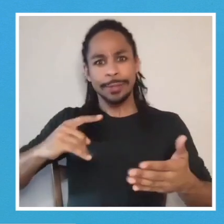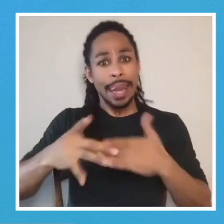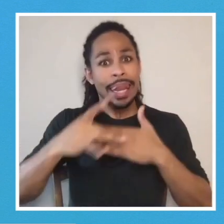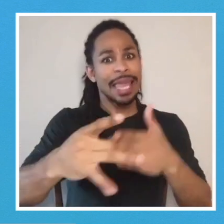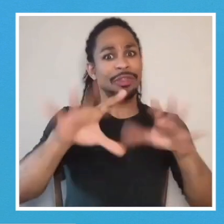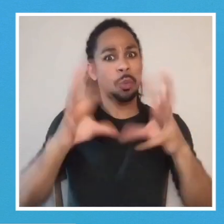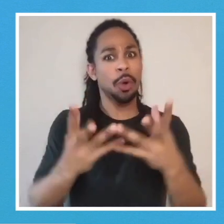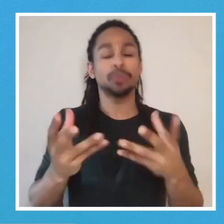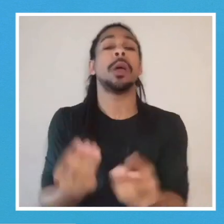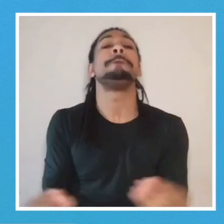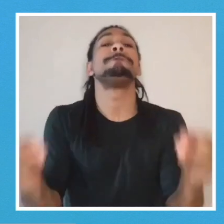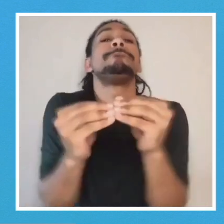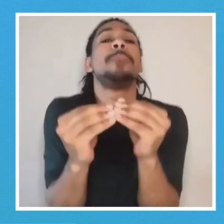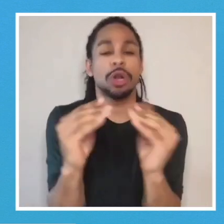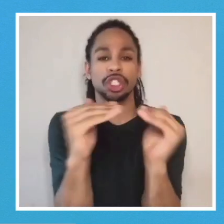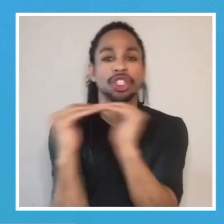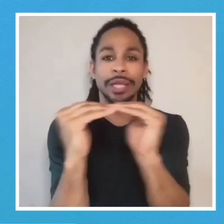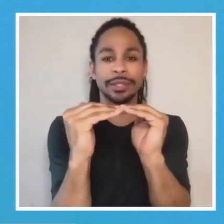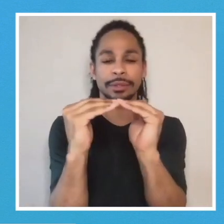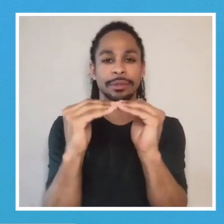know, non-extractive